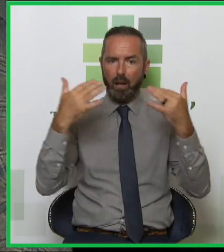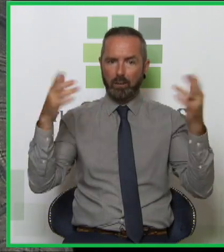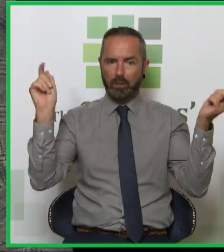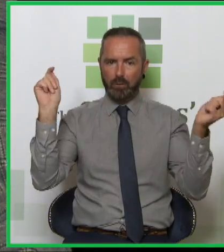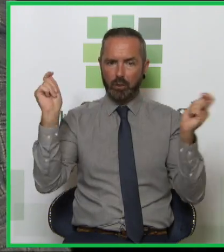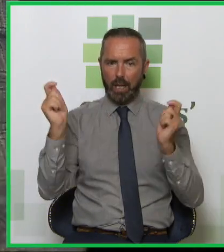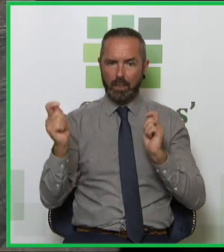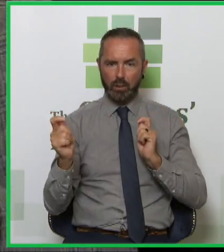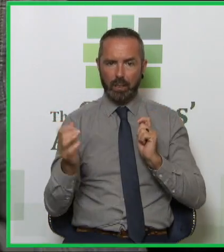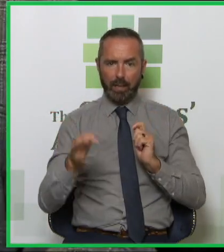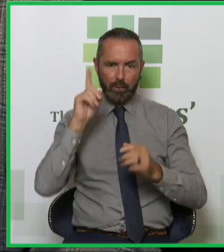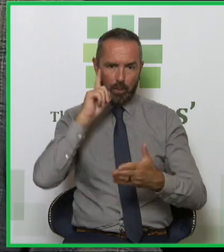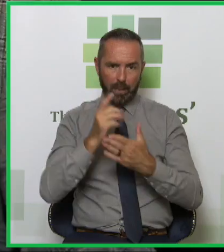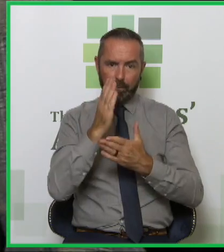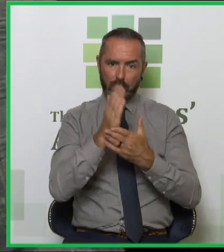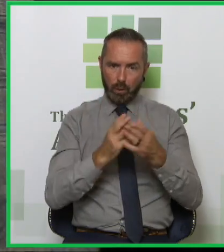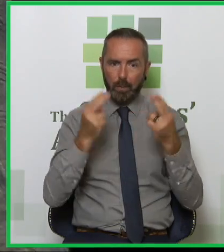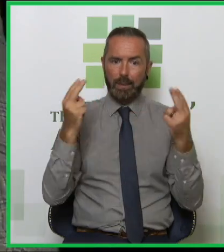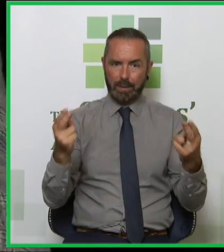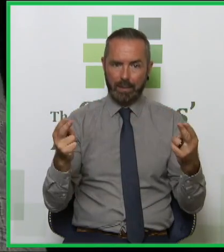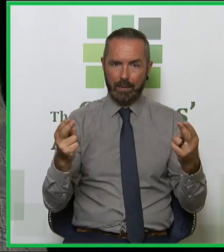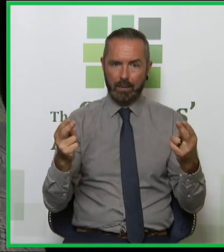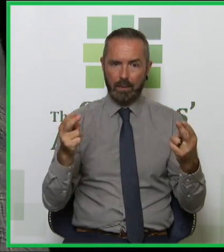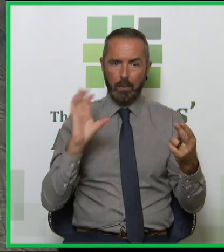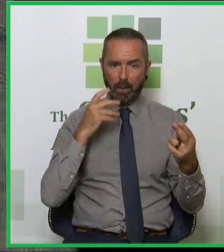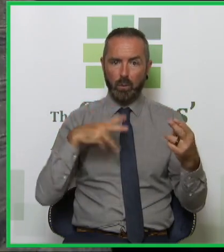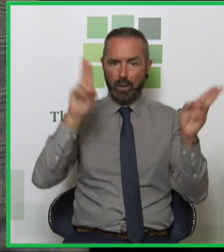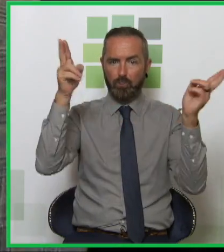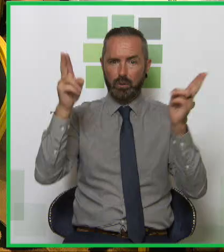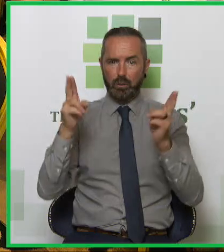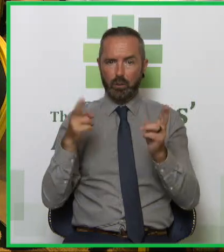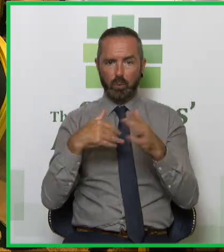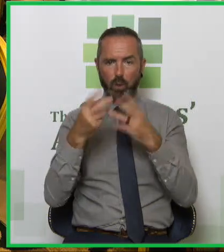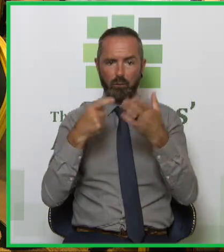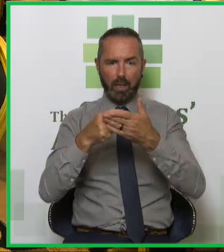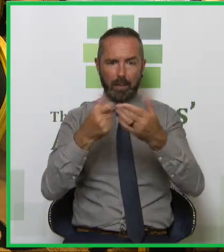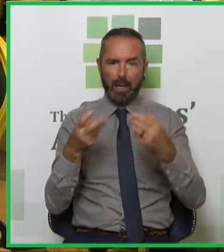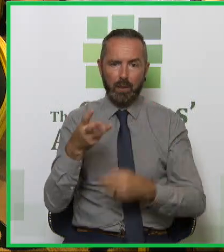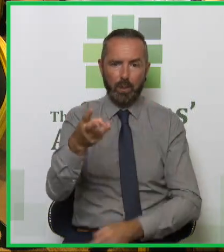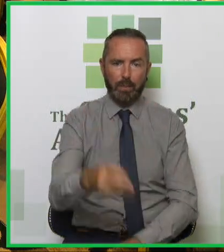if you believe that even some change is warranted. Thank you. Yep.